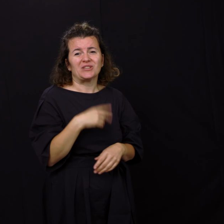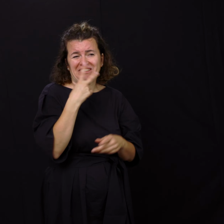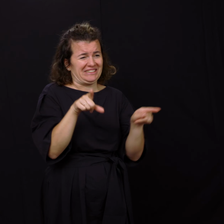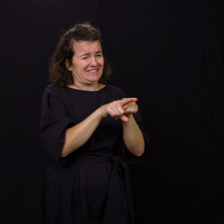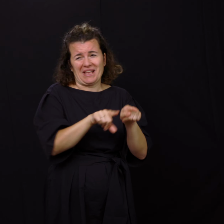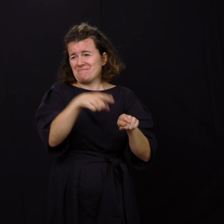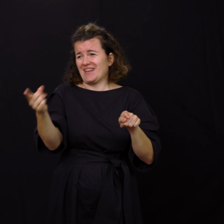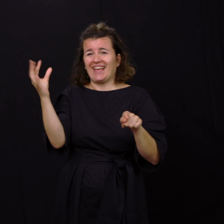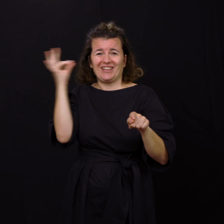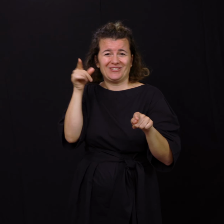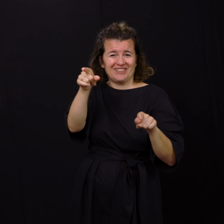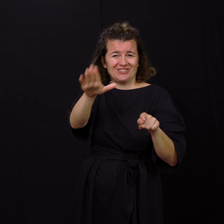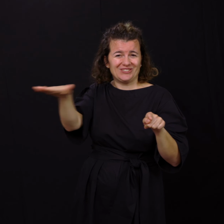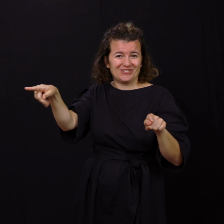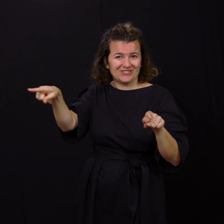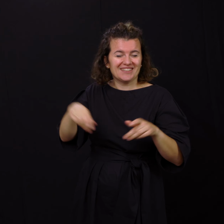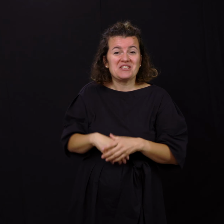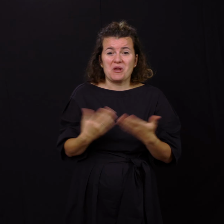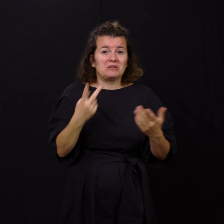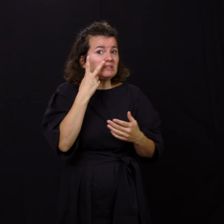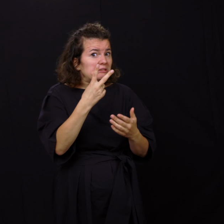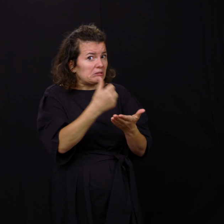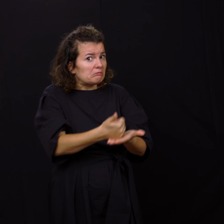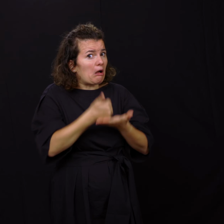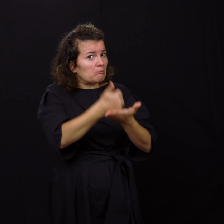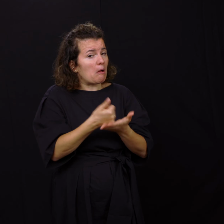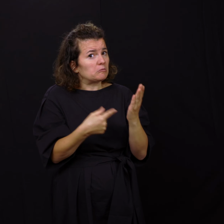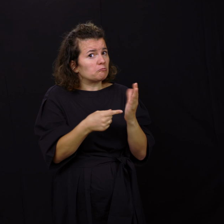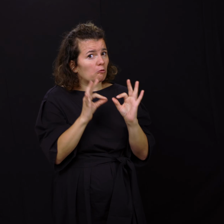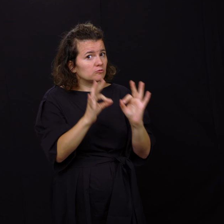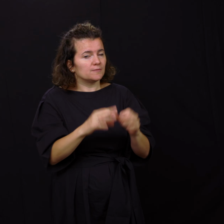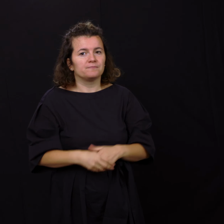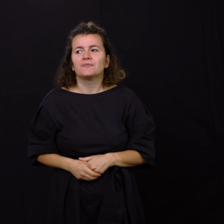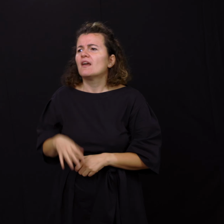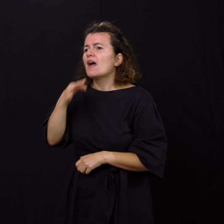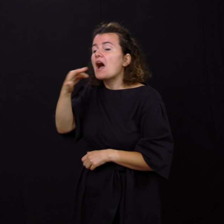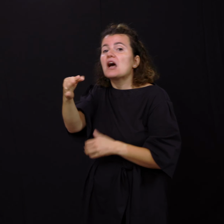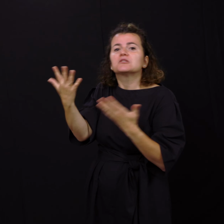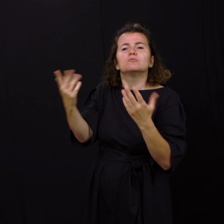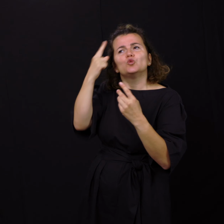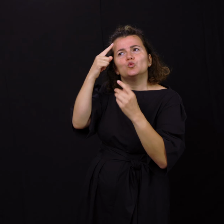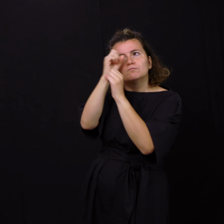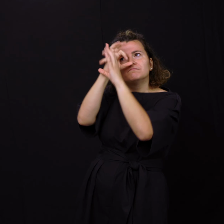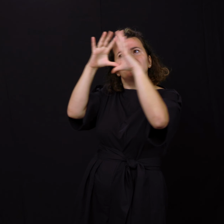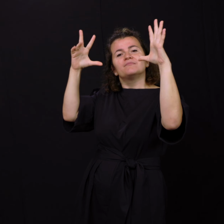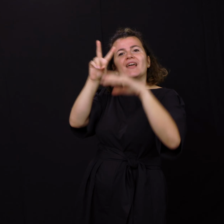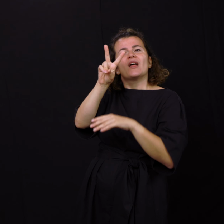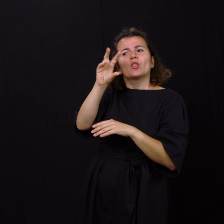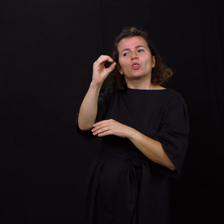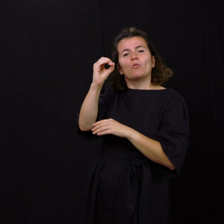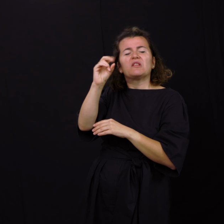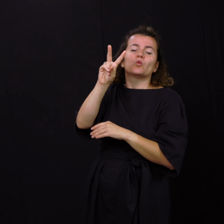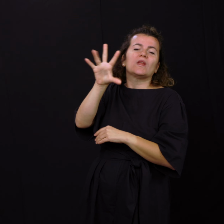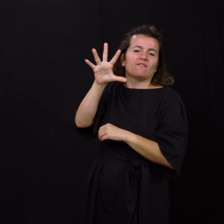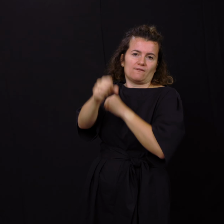your hope for the future, say 25 years from now? Where will you stand in this field? In